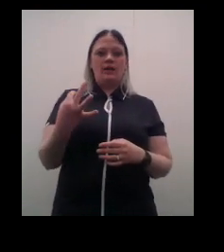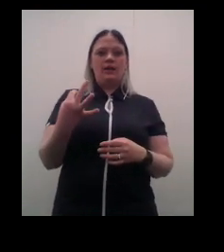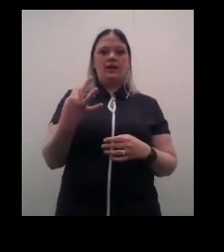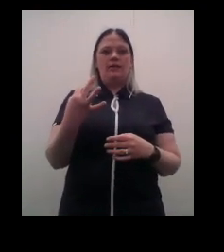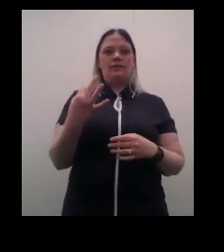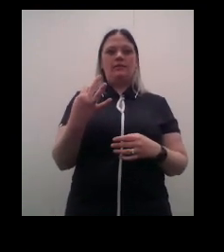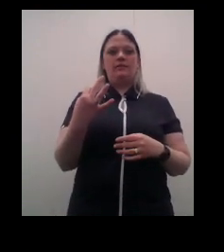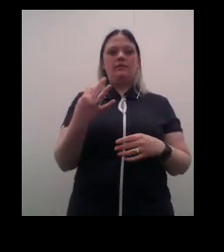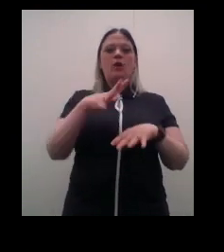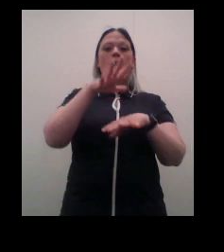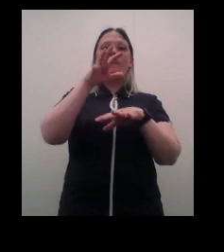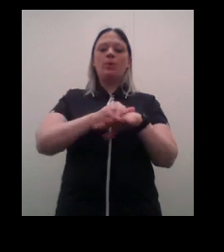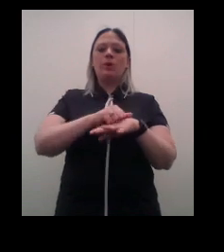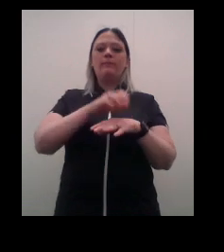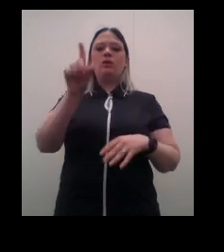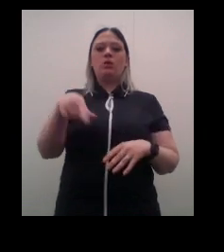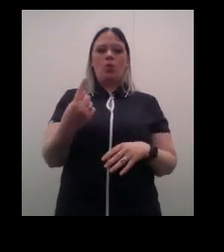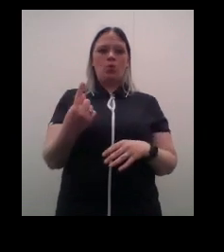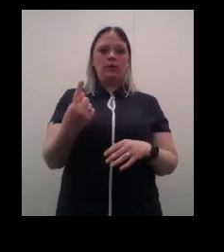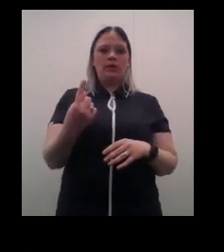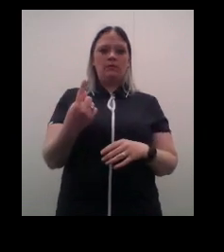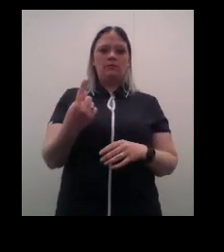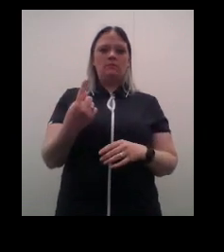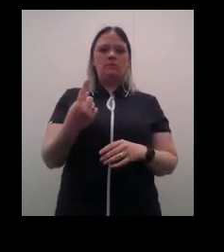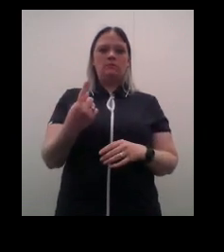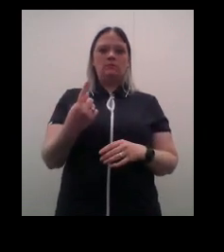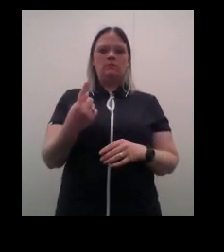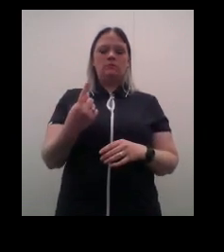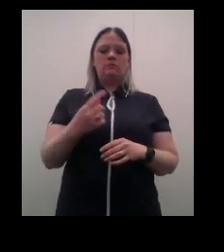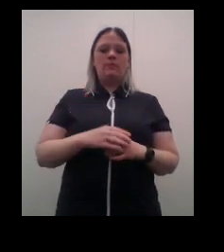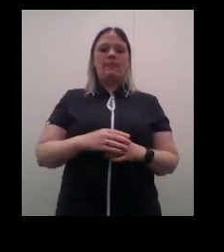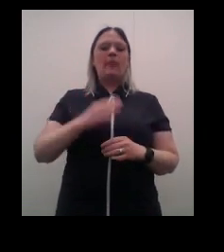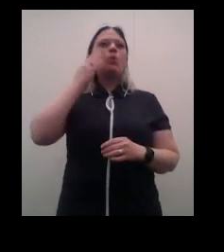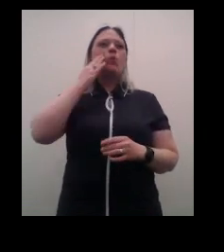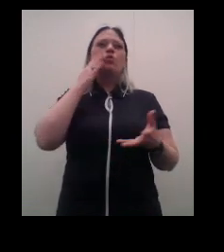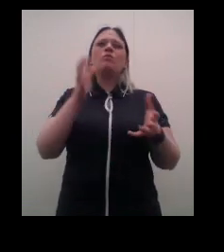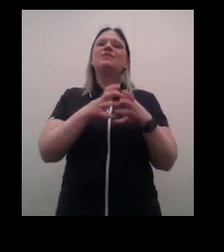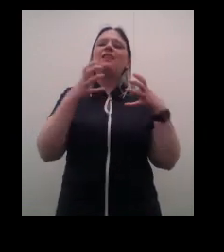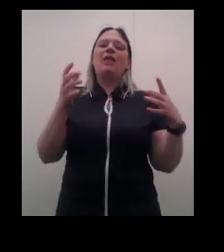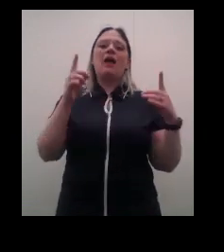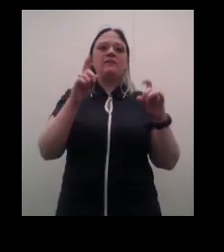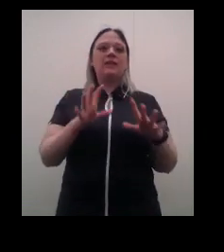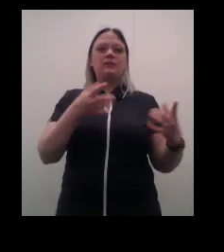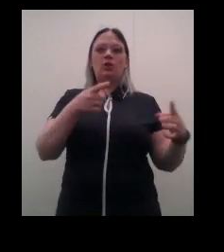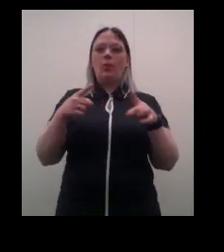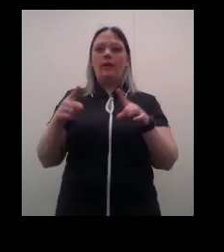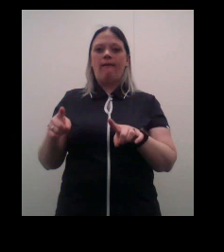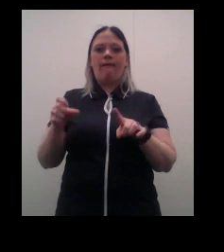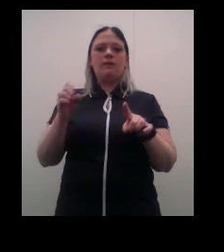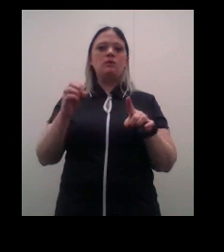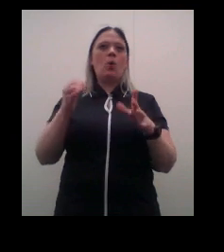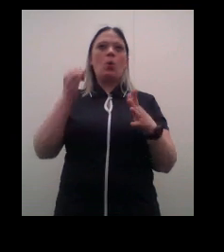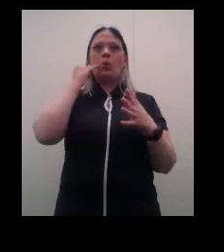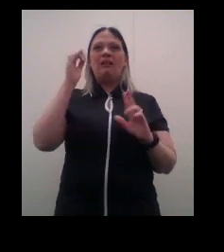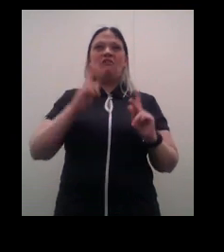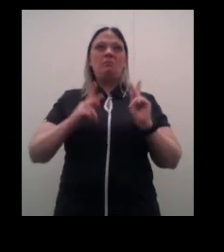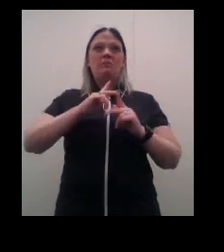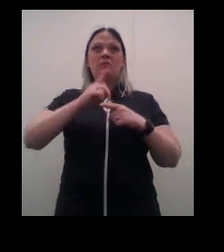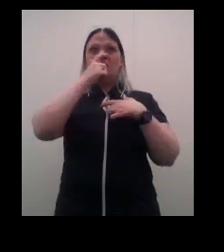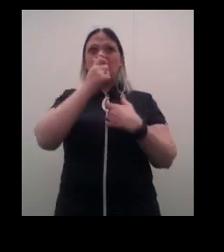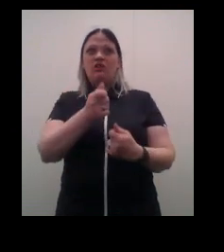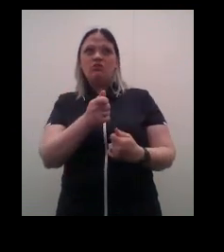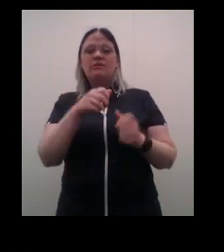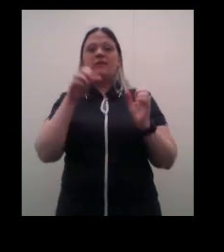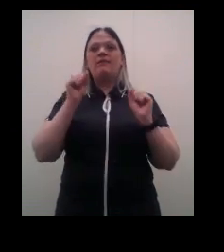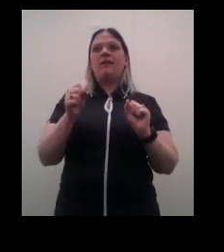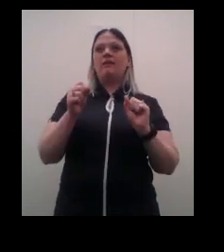appointment only. So we know that there is a lot of testing going on, and so if people are interested, they